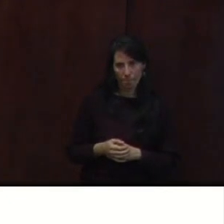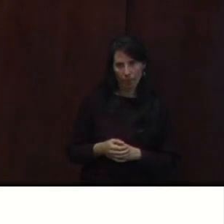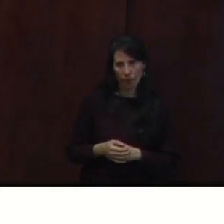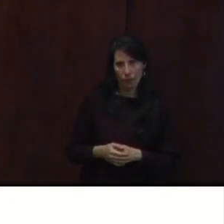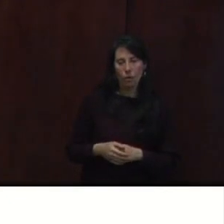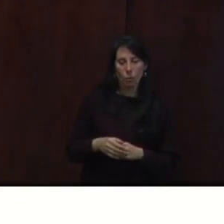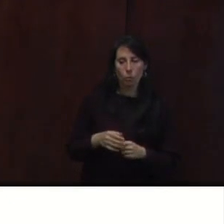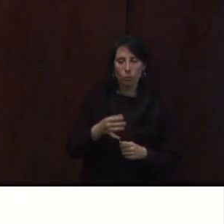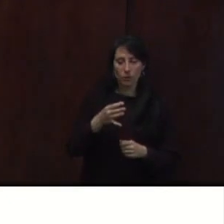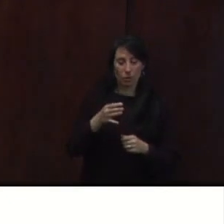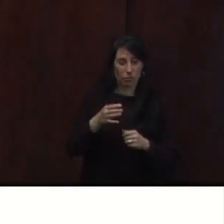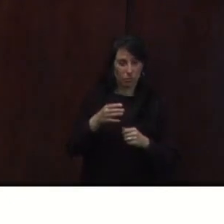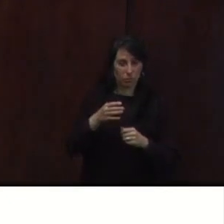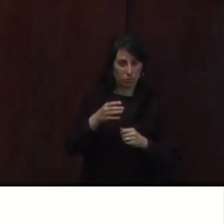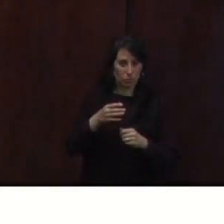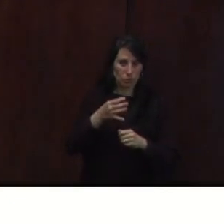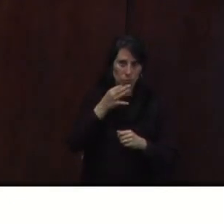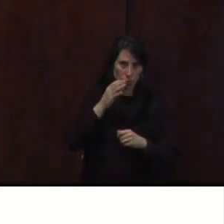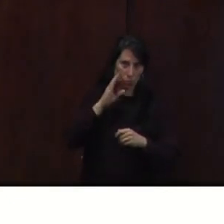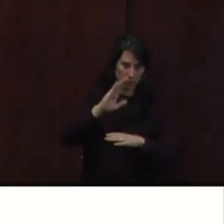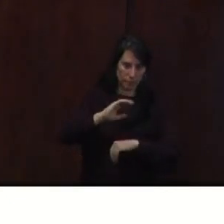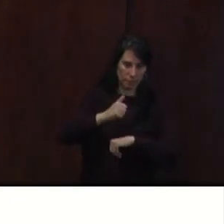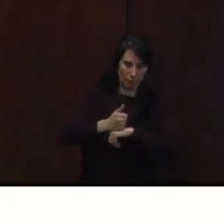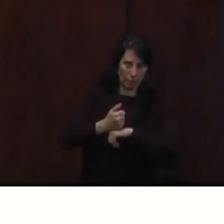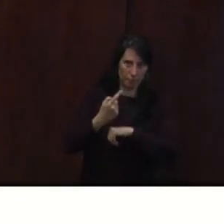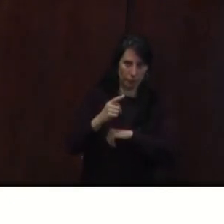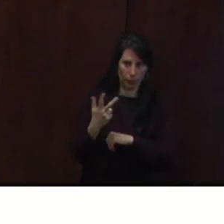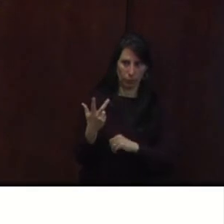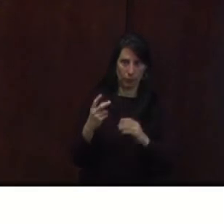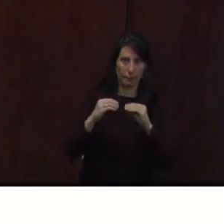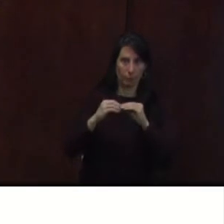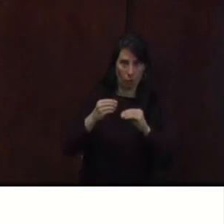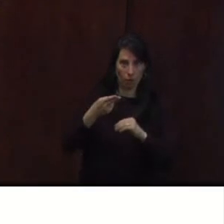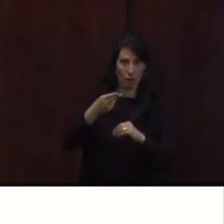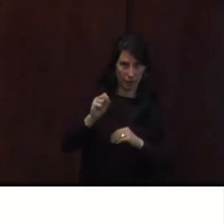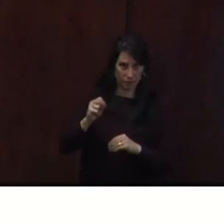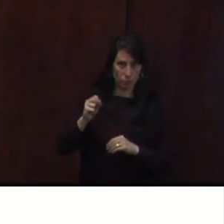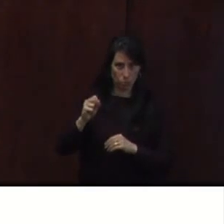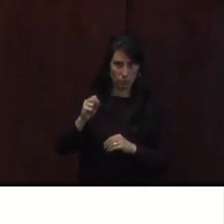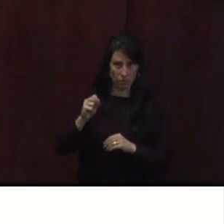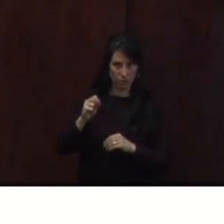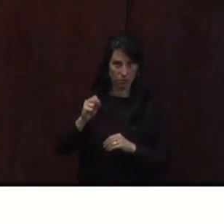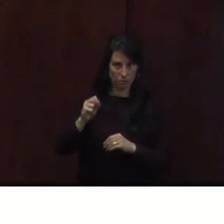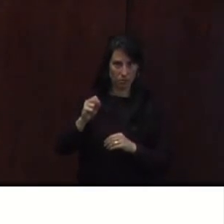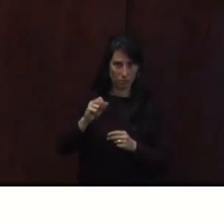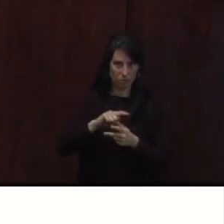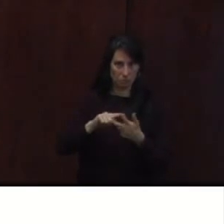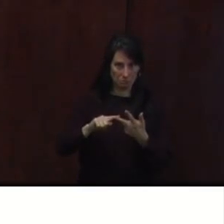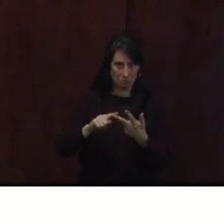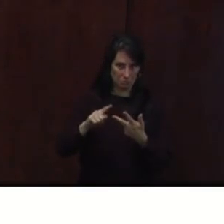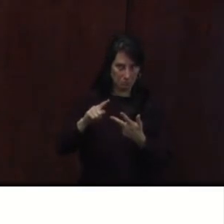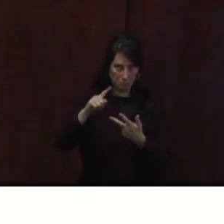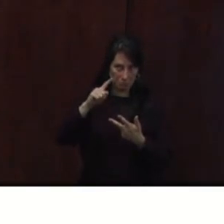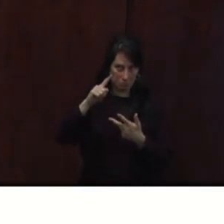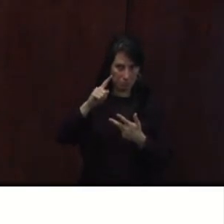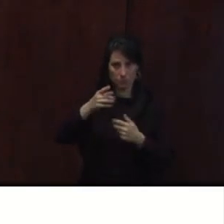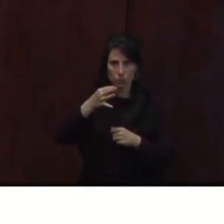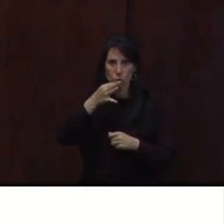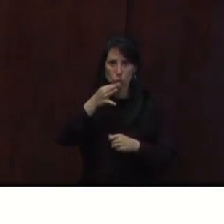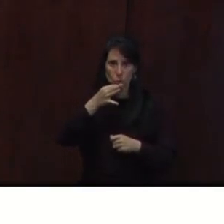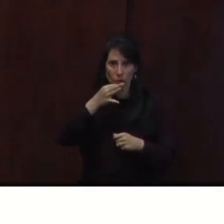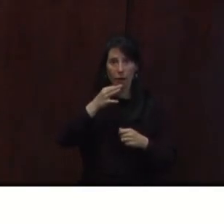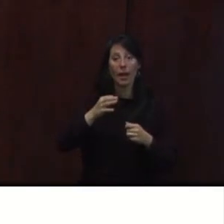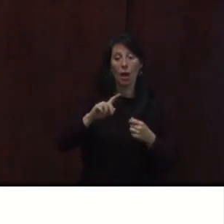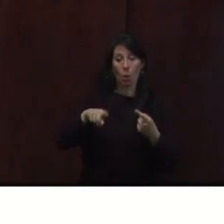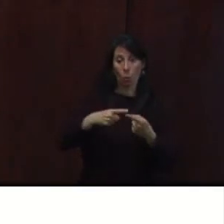high schools, and with also the option of running 2 simultaneously. So when we're at full capacity of those schools, we